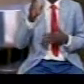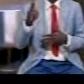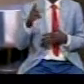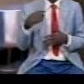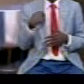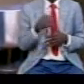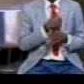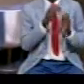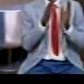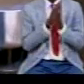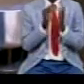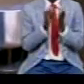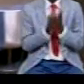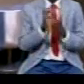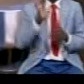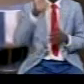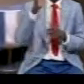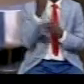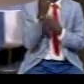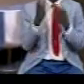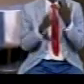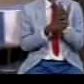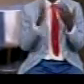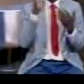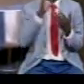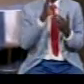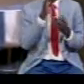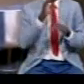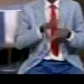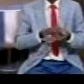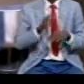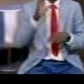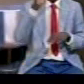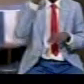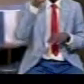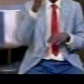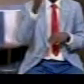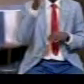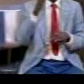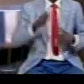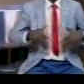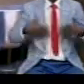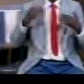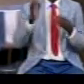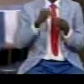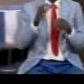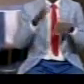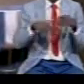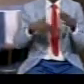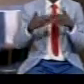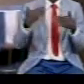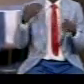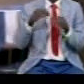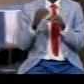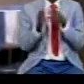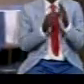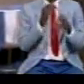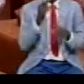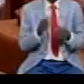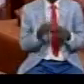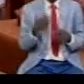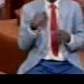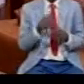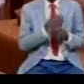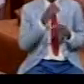your hand will be revealed upon his life more than ever before in Jesus' name. We are asking,